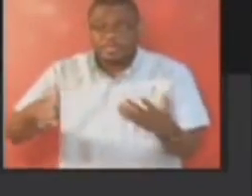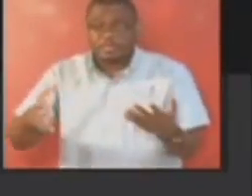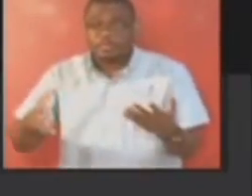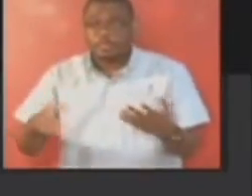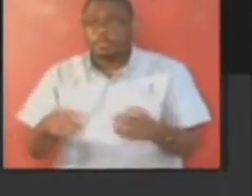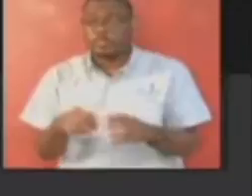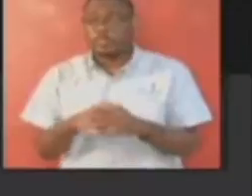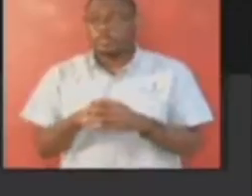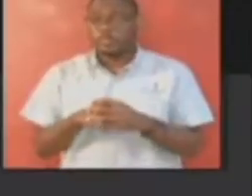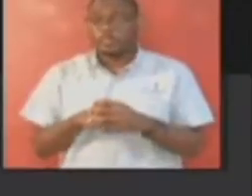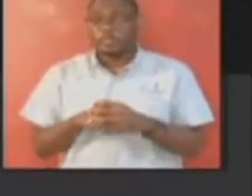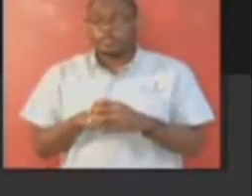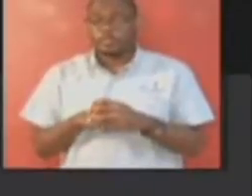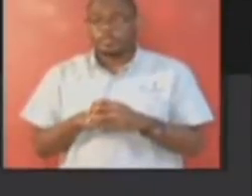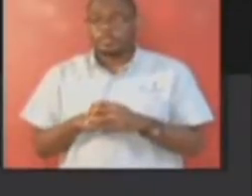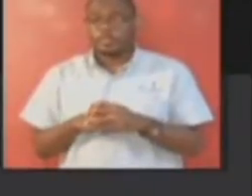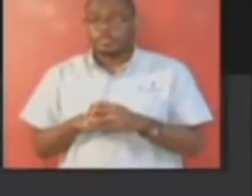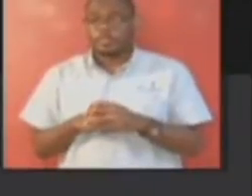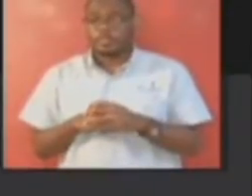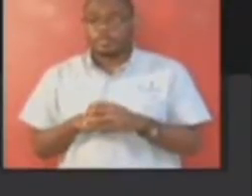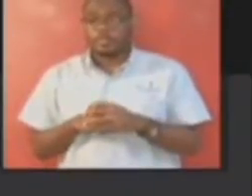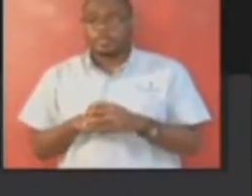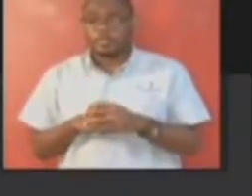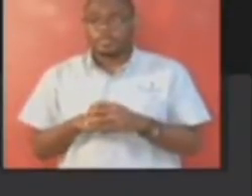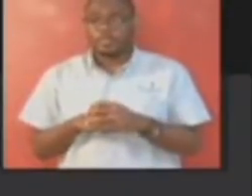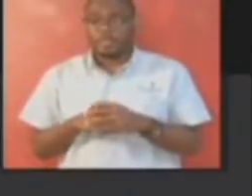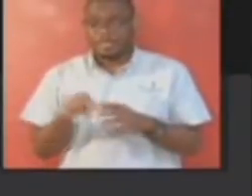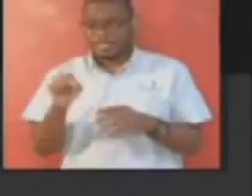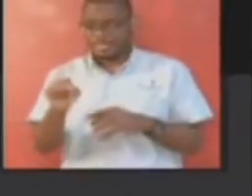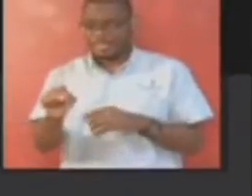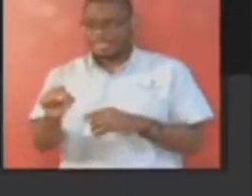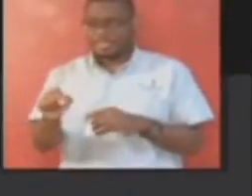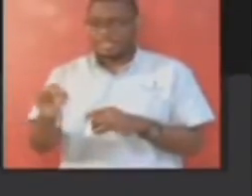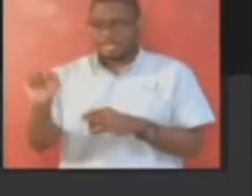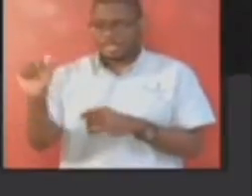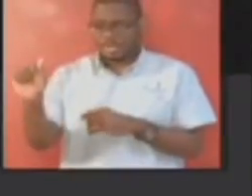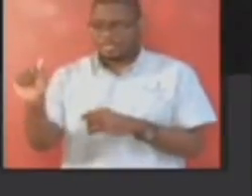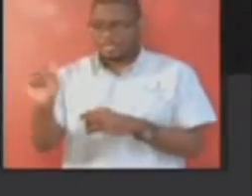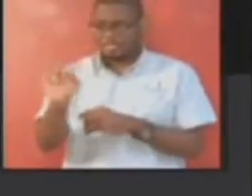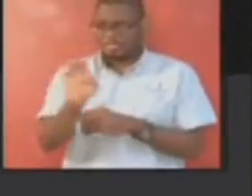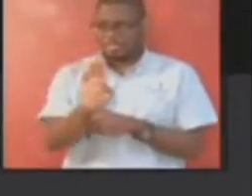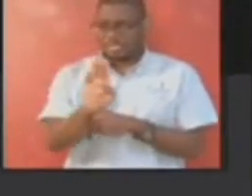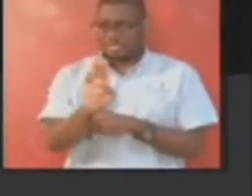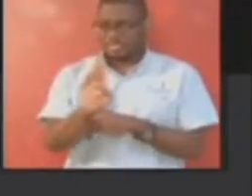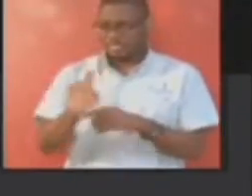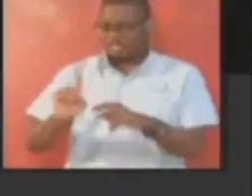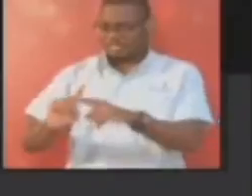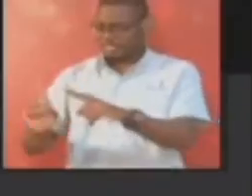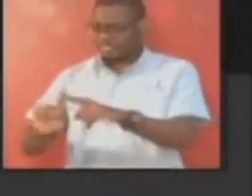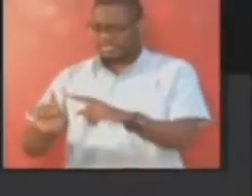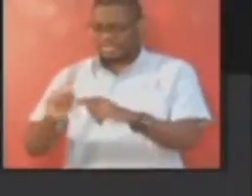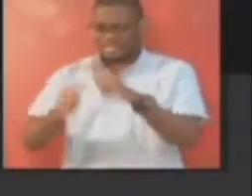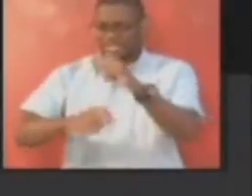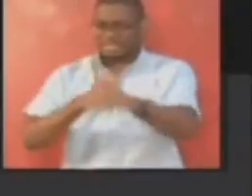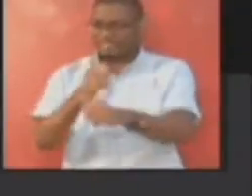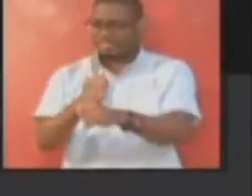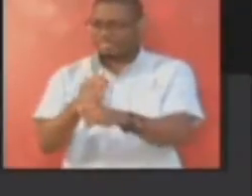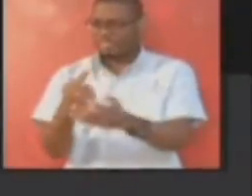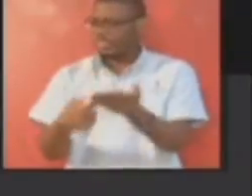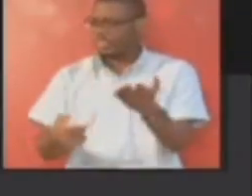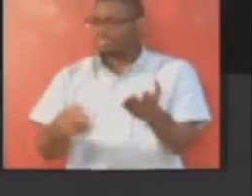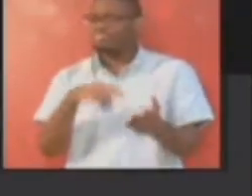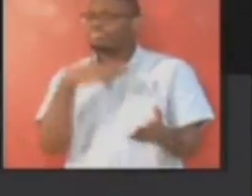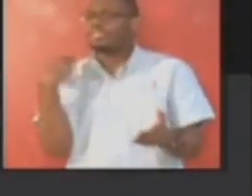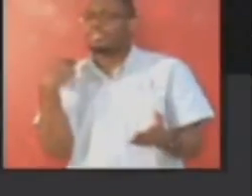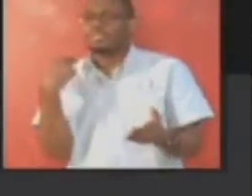the detection of any of these earlier types, either alpha or beta, put someone at greater risk of contracting